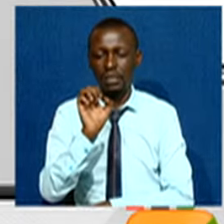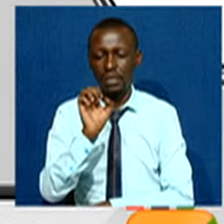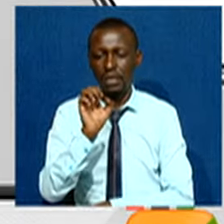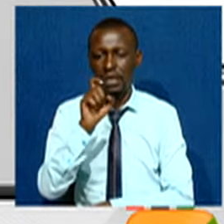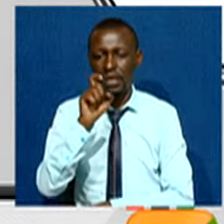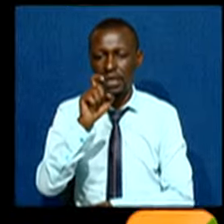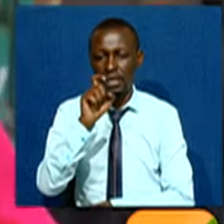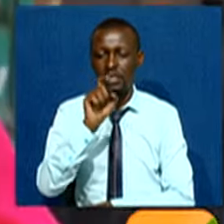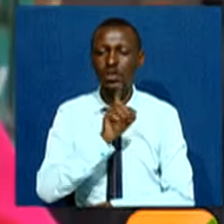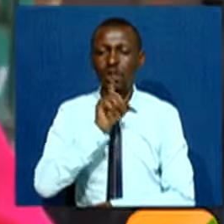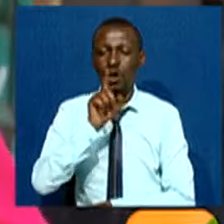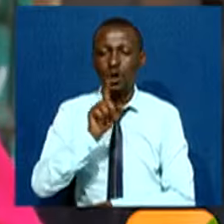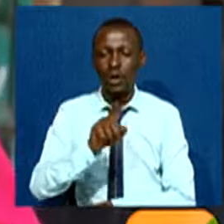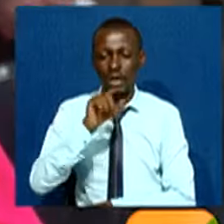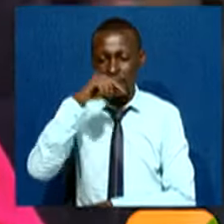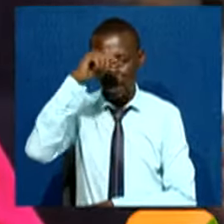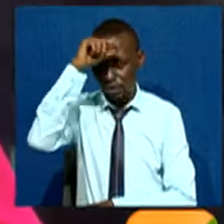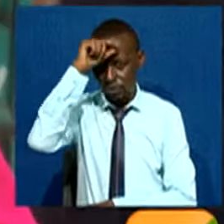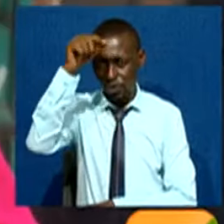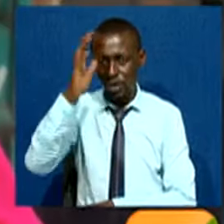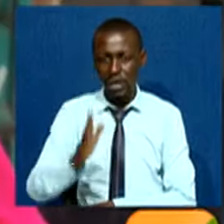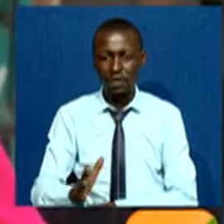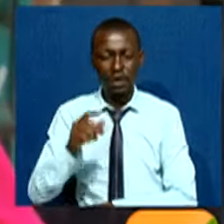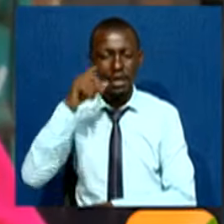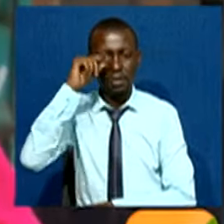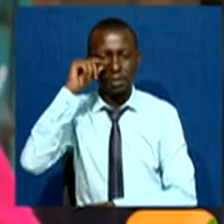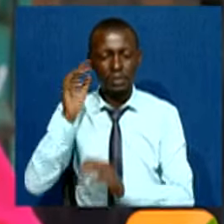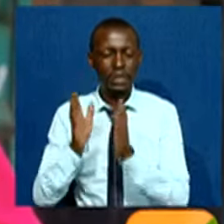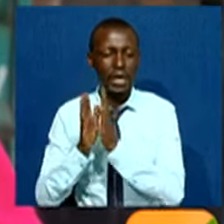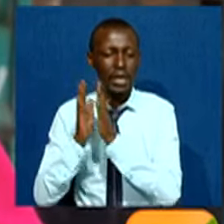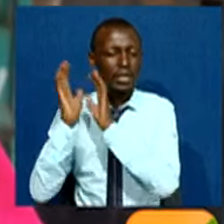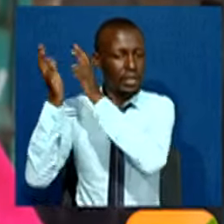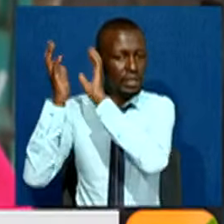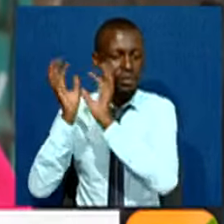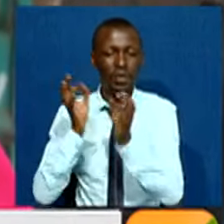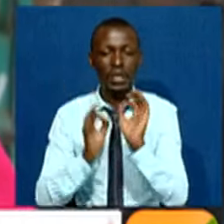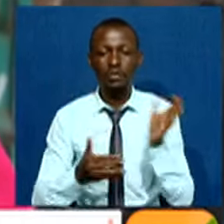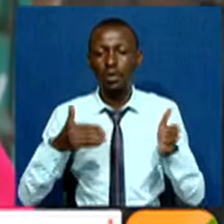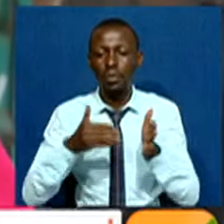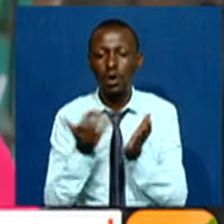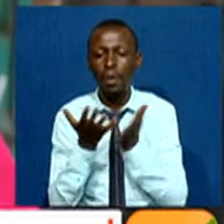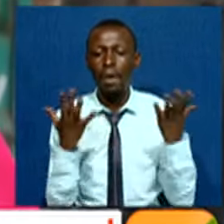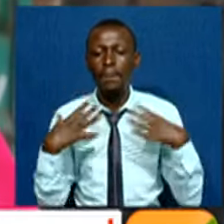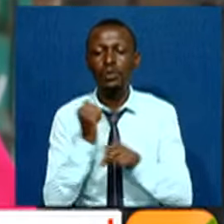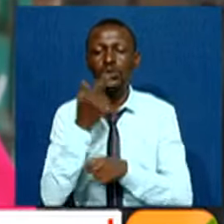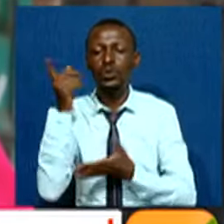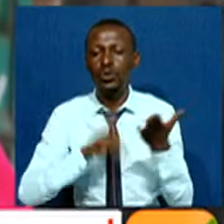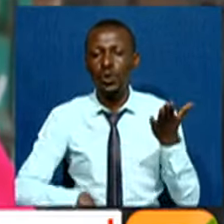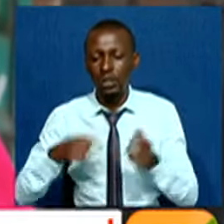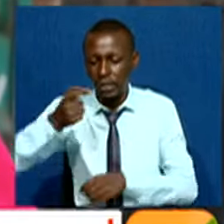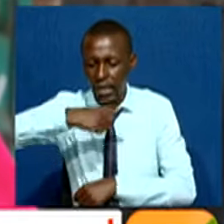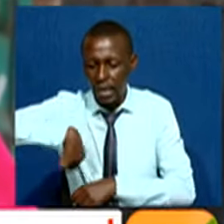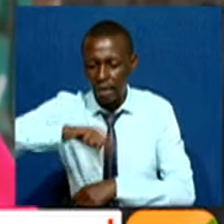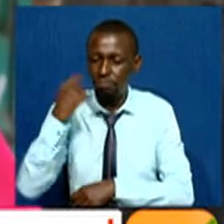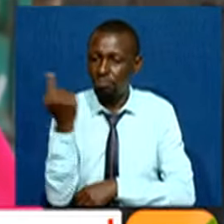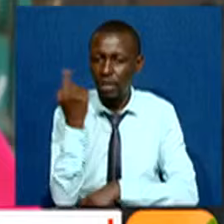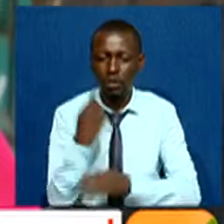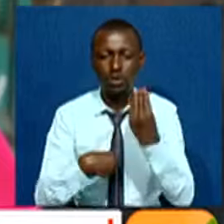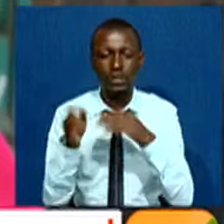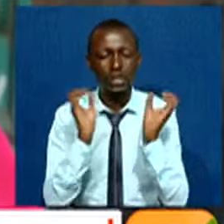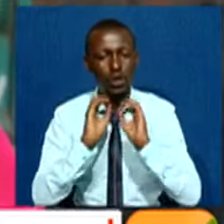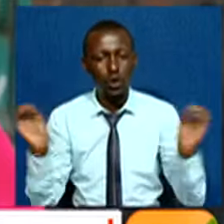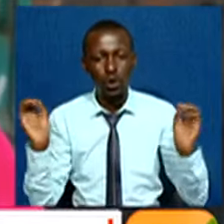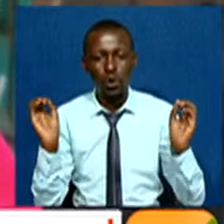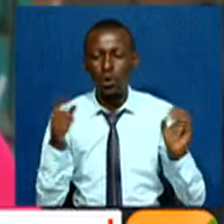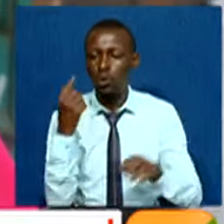Kilifi governors. Ikipigwa marufuku sisi wanabiashara tutaenda wapi na tunafanya nini? Kwa sababu sio sisi tu ambao tunauza